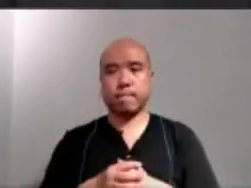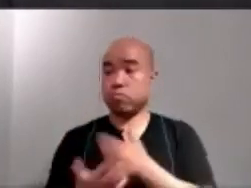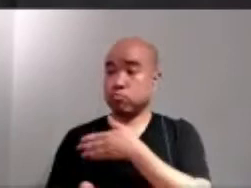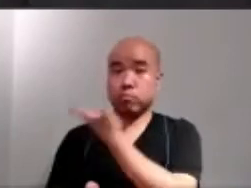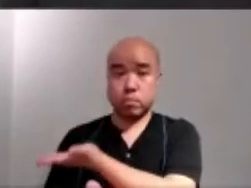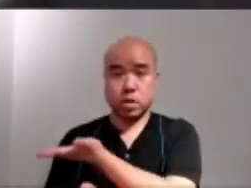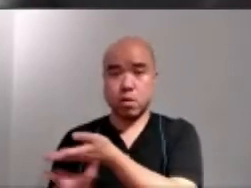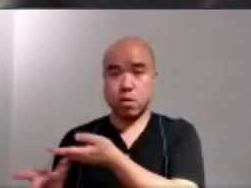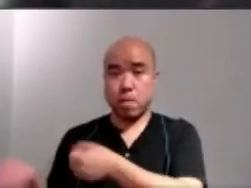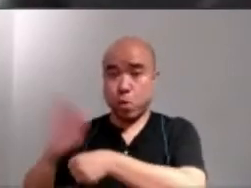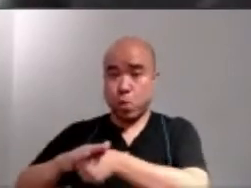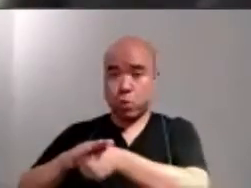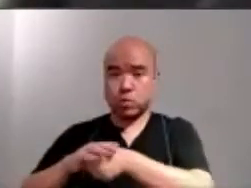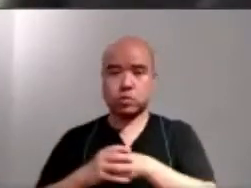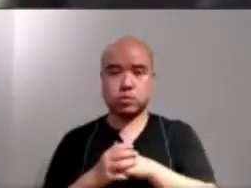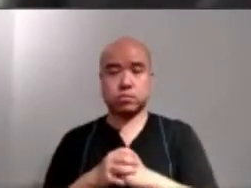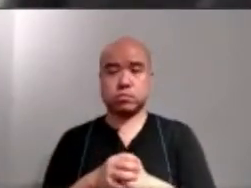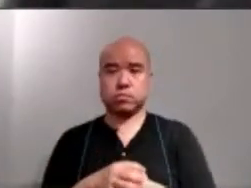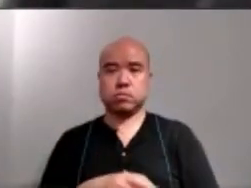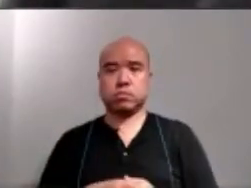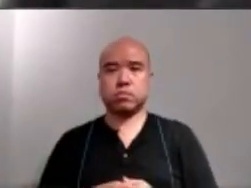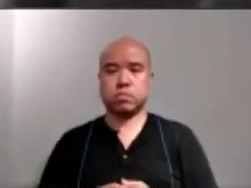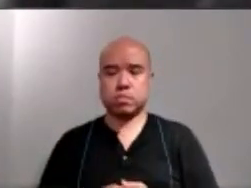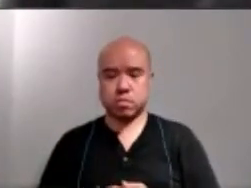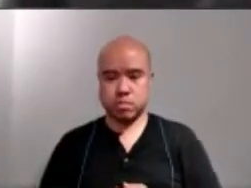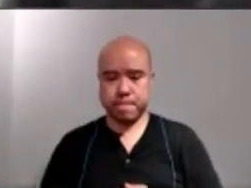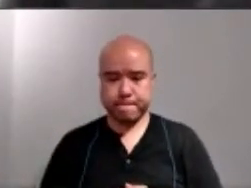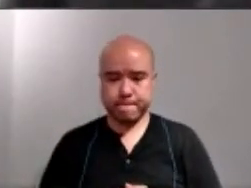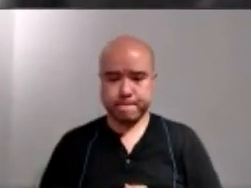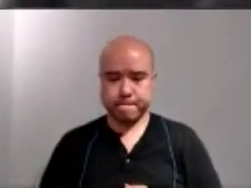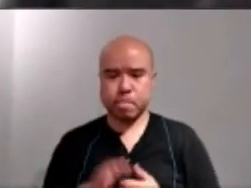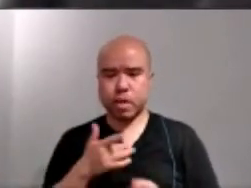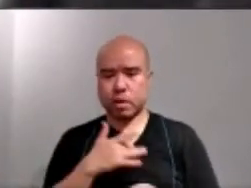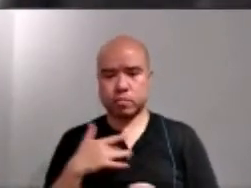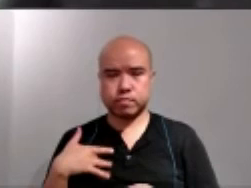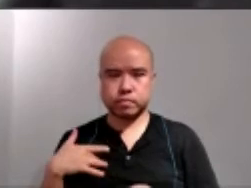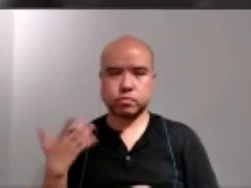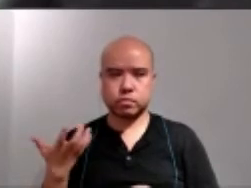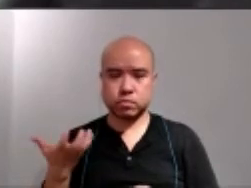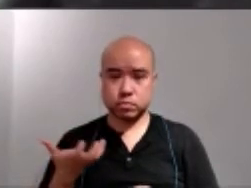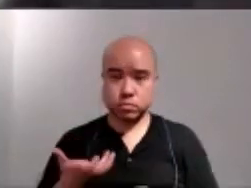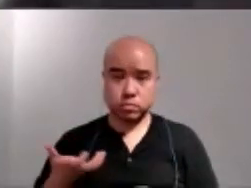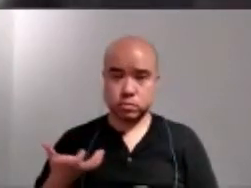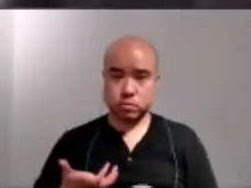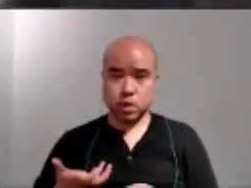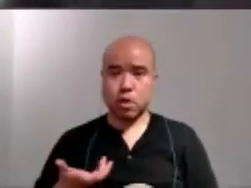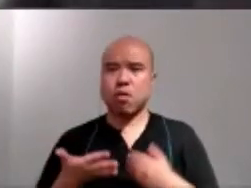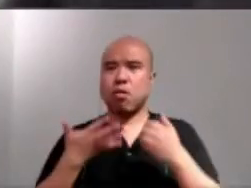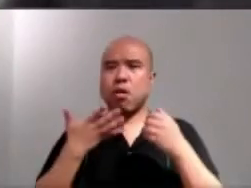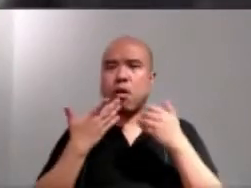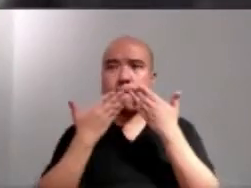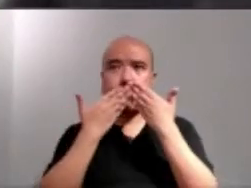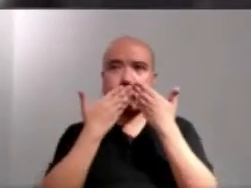we discussed it before, because of the pandemic, it is really hard time for the graduate school student or even the student